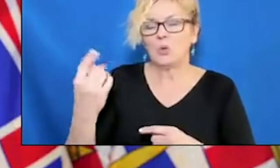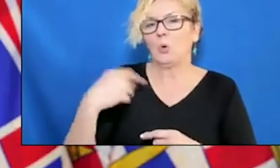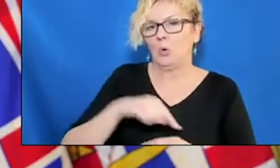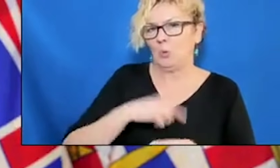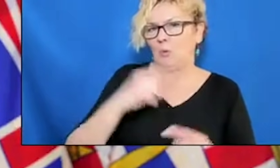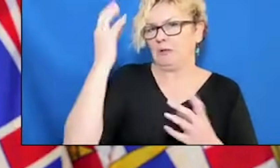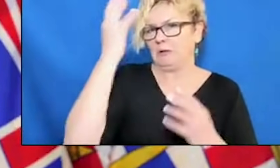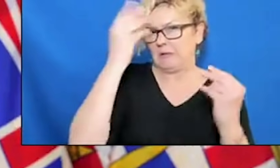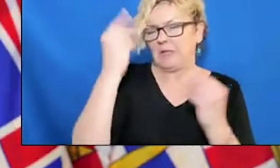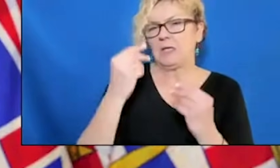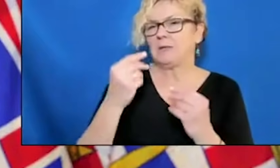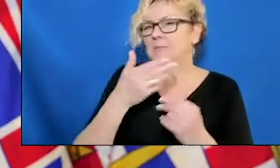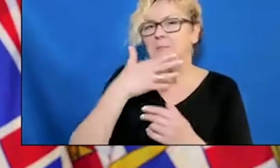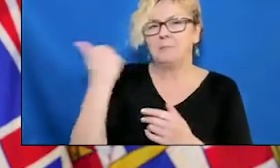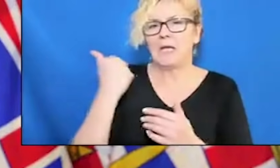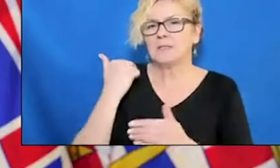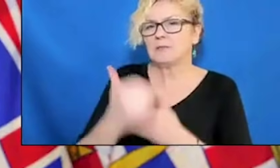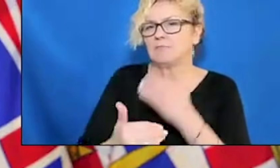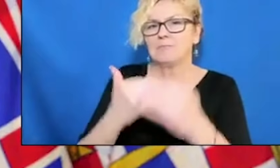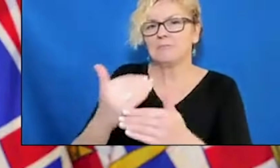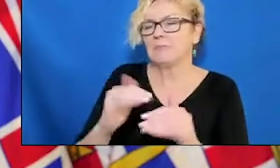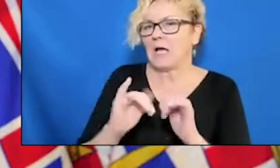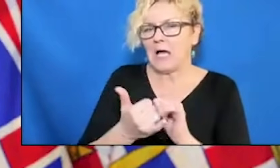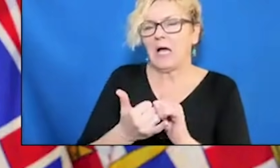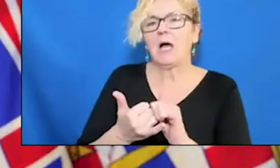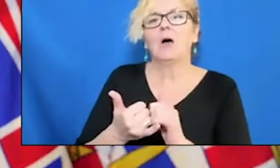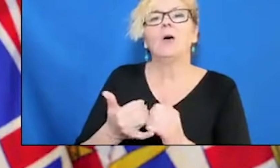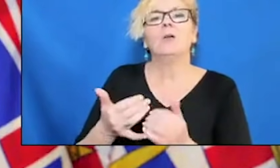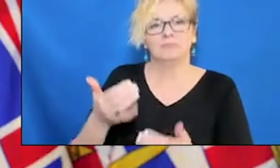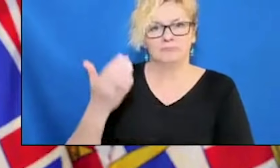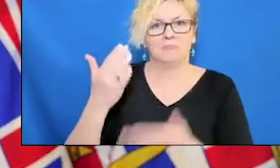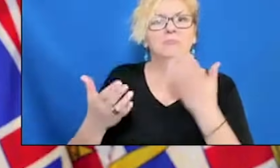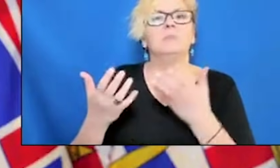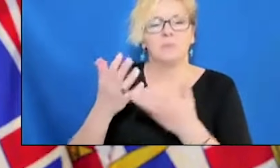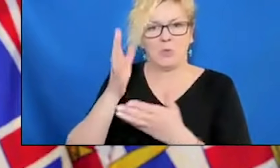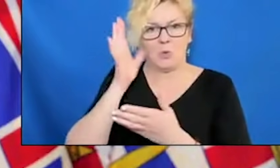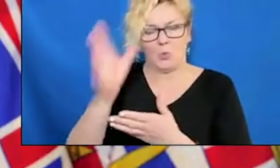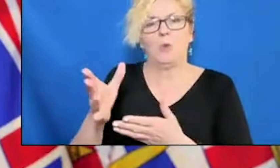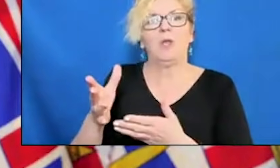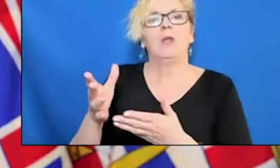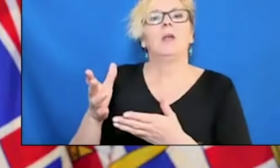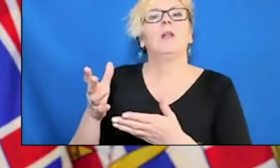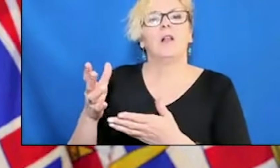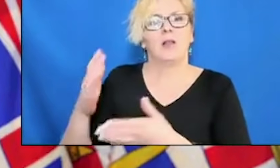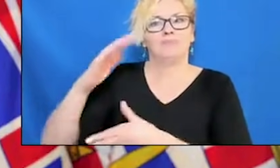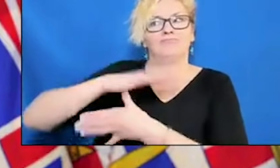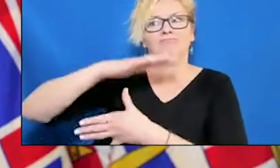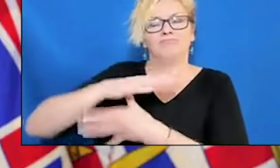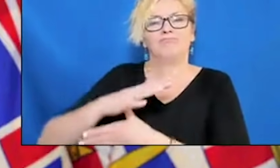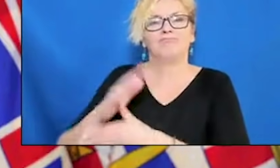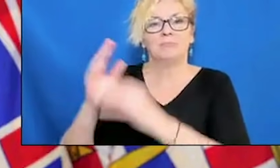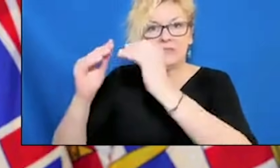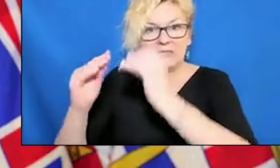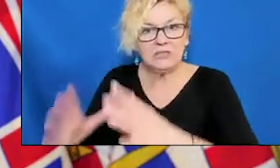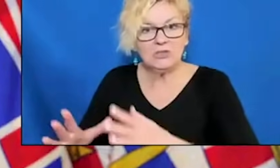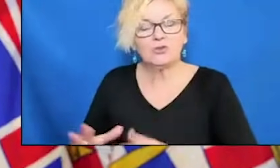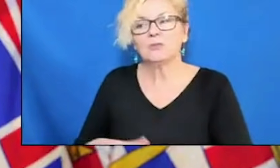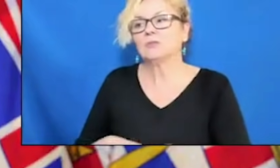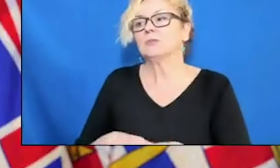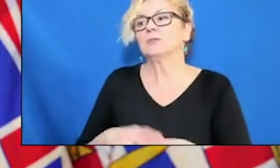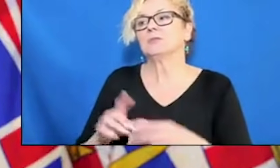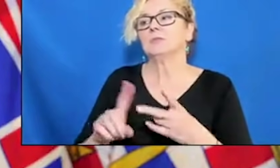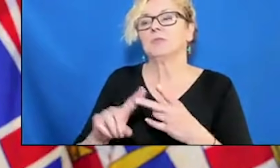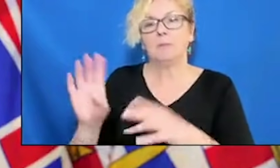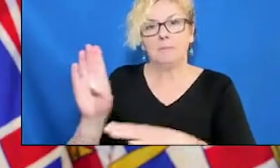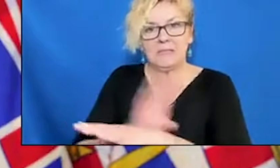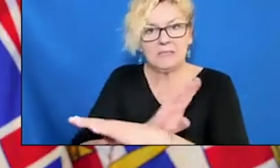strategies, including immunization of people in the education system, but also targeting businesses and some of the communities. So we're doing the work